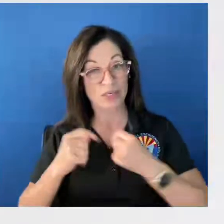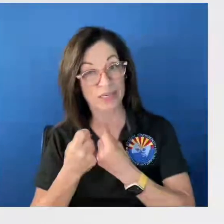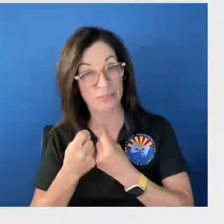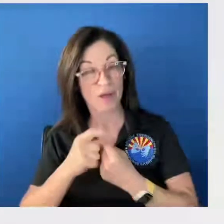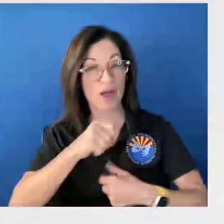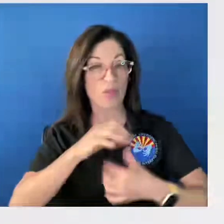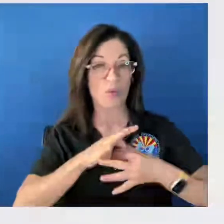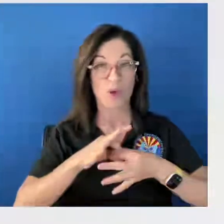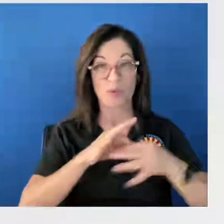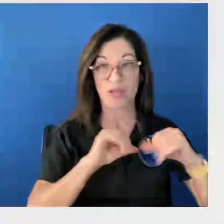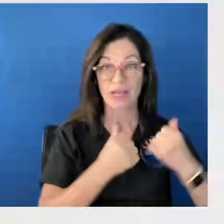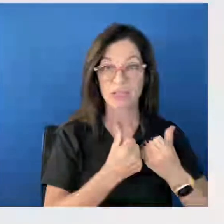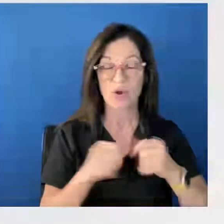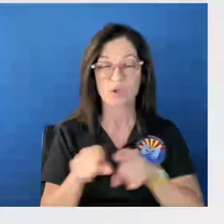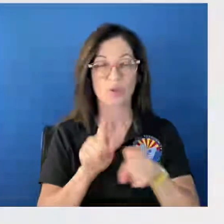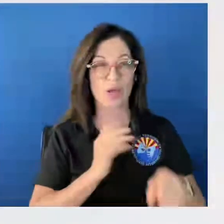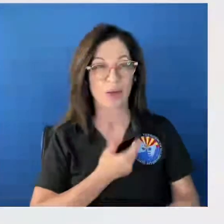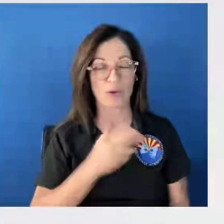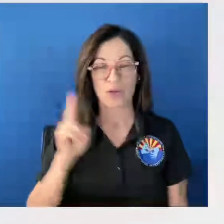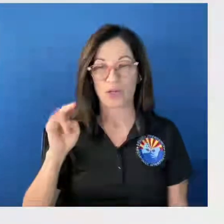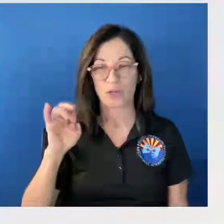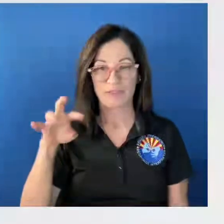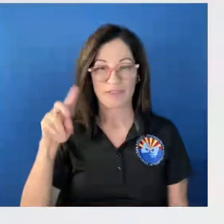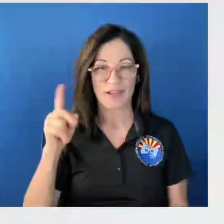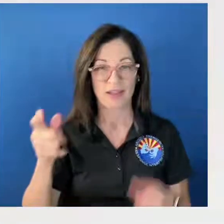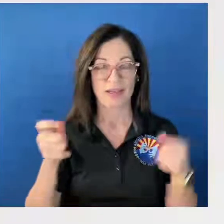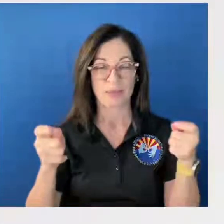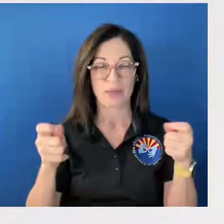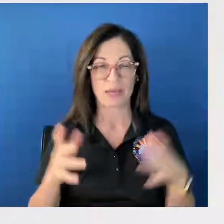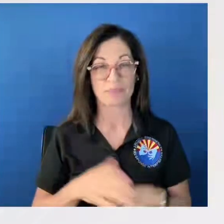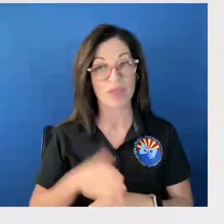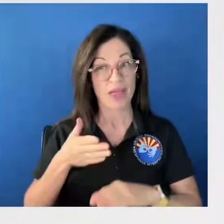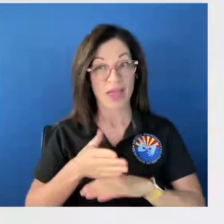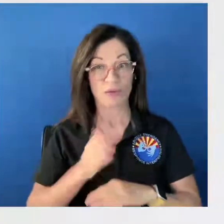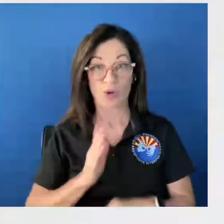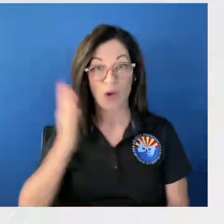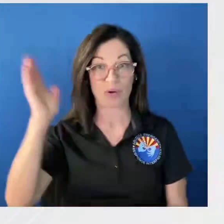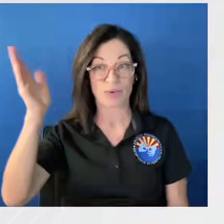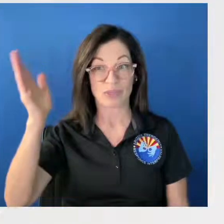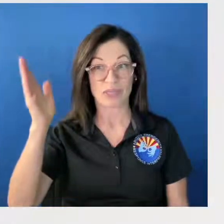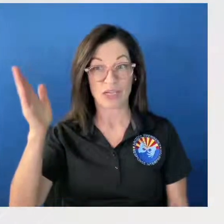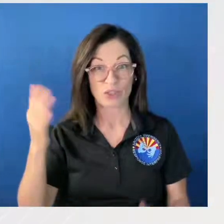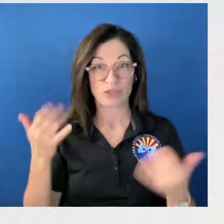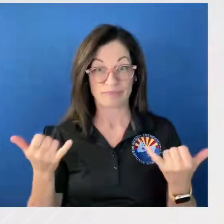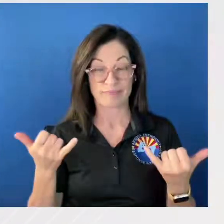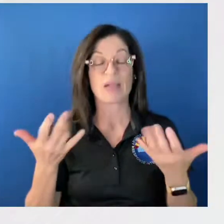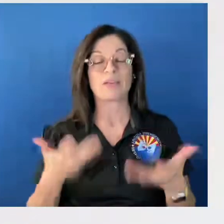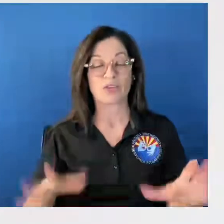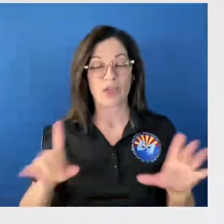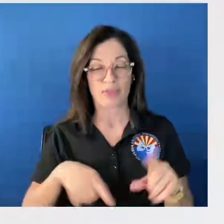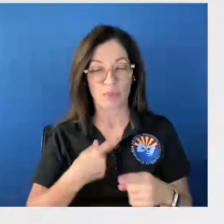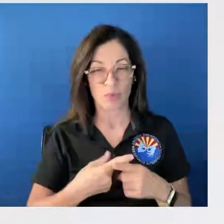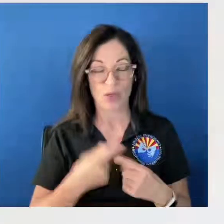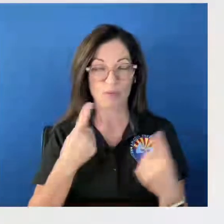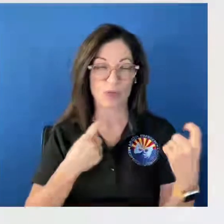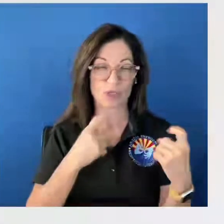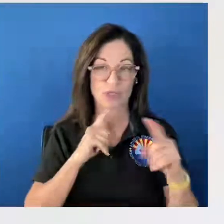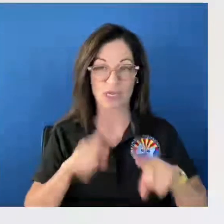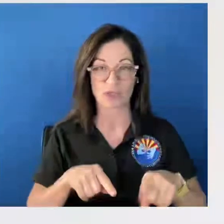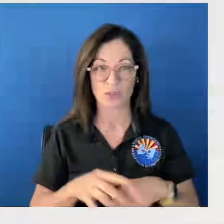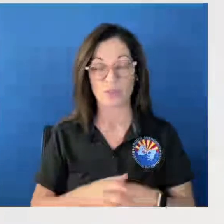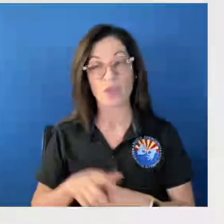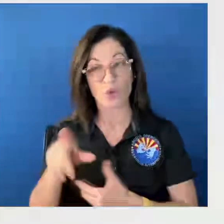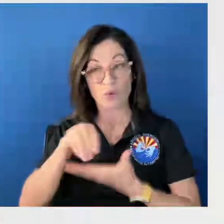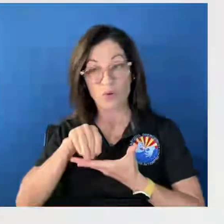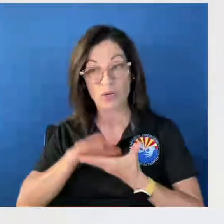unified command. After the formal presentation of the briefing, we will go into questions and answers. The questions that you had written down on